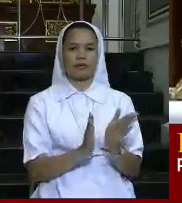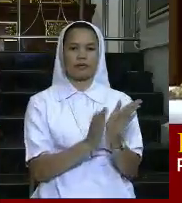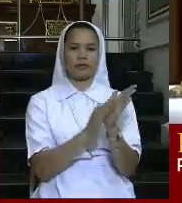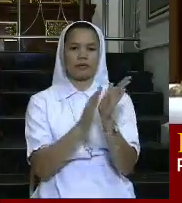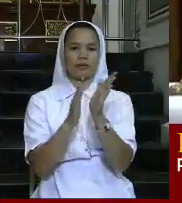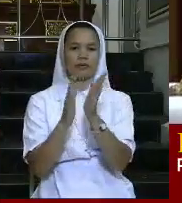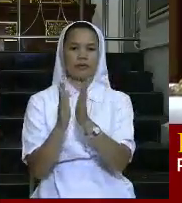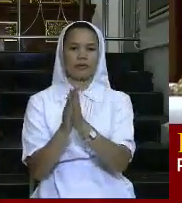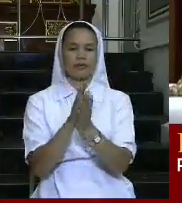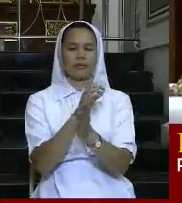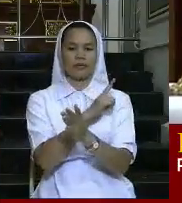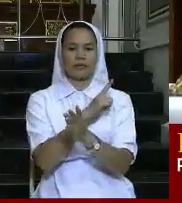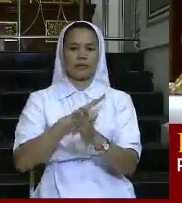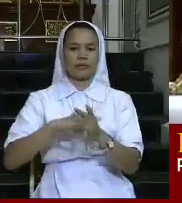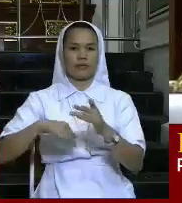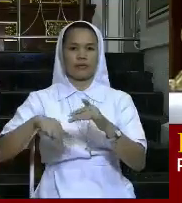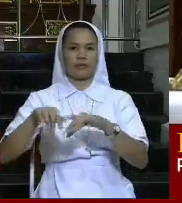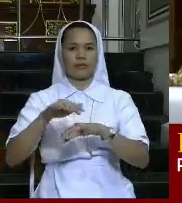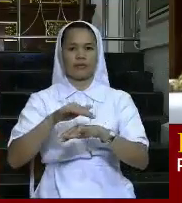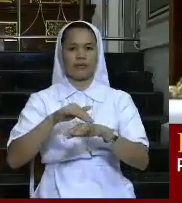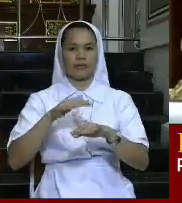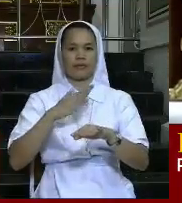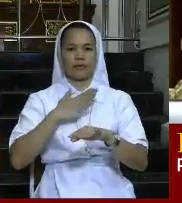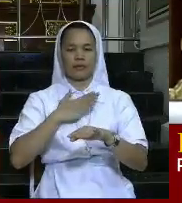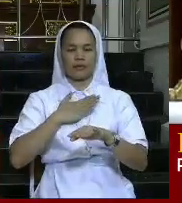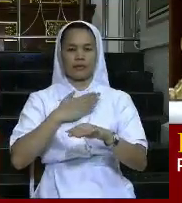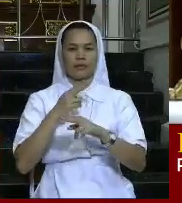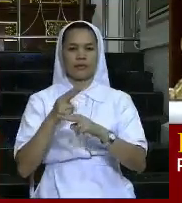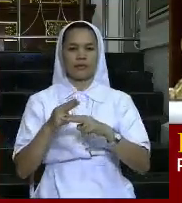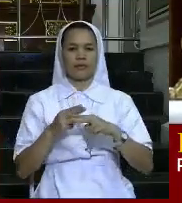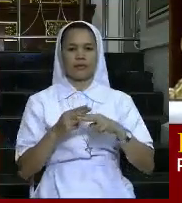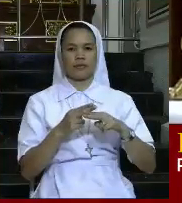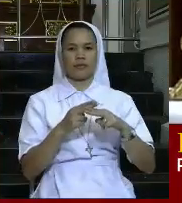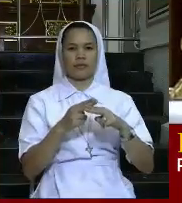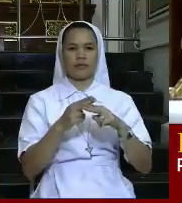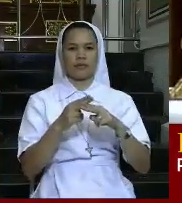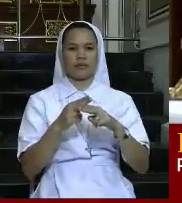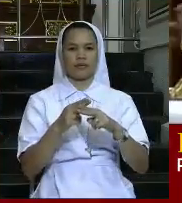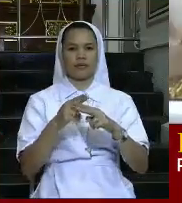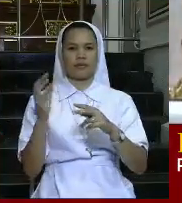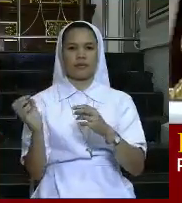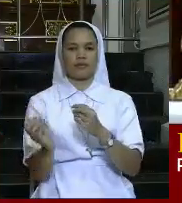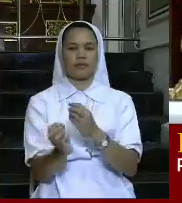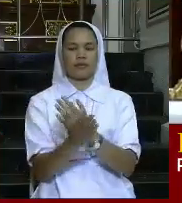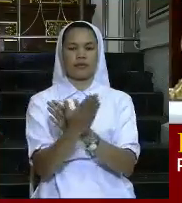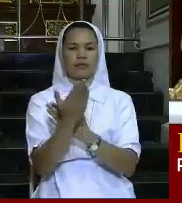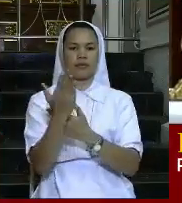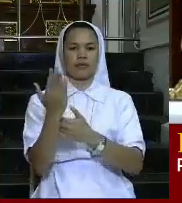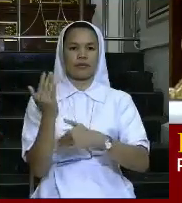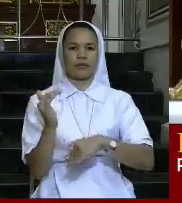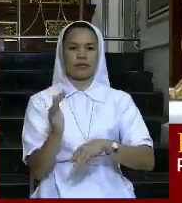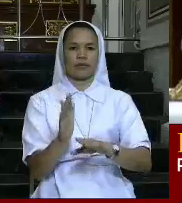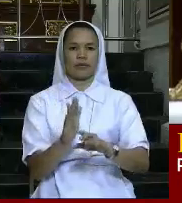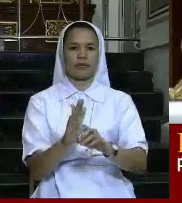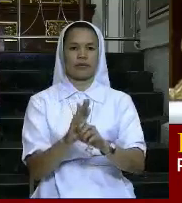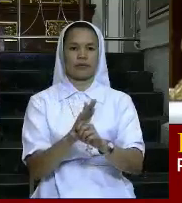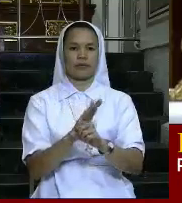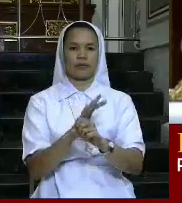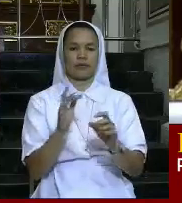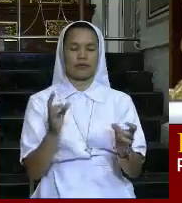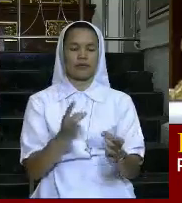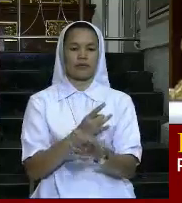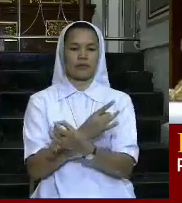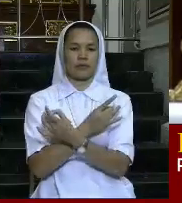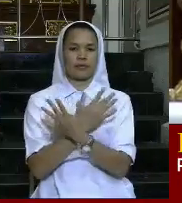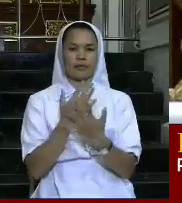anew. We praise you, Lord, you call our name and free us from